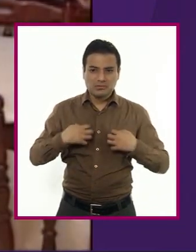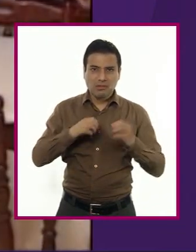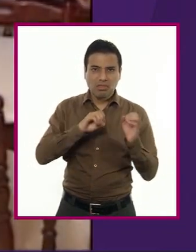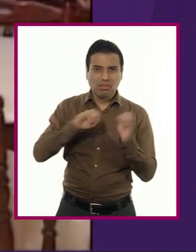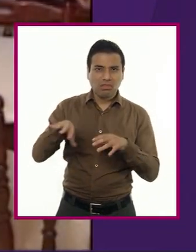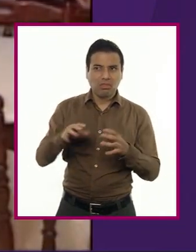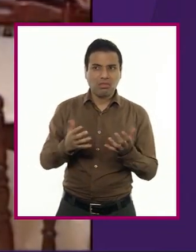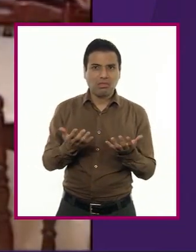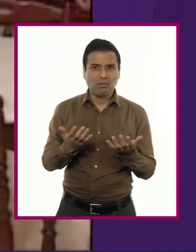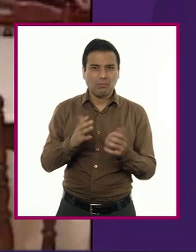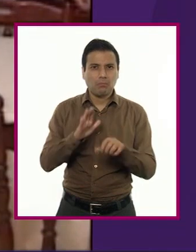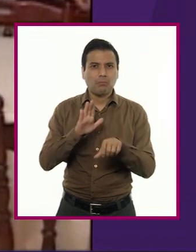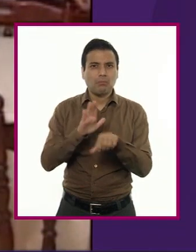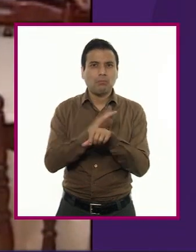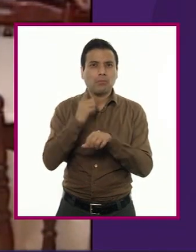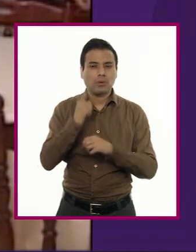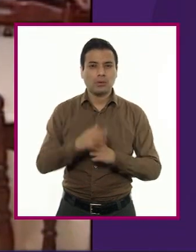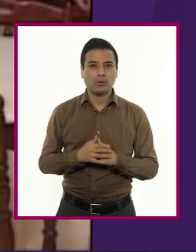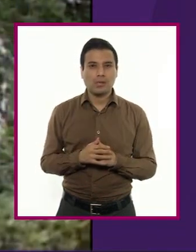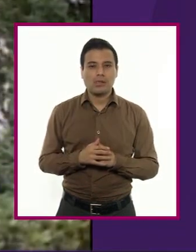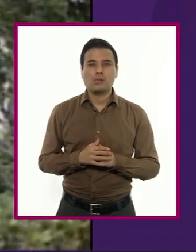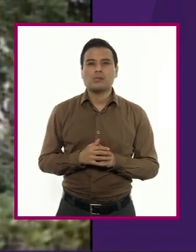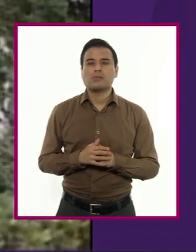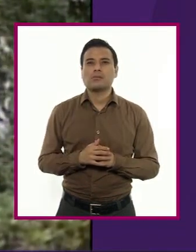did it. His bag.